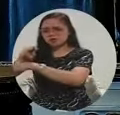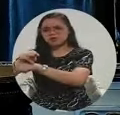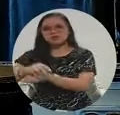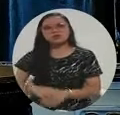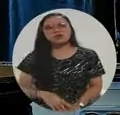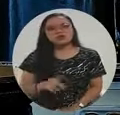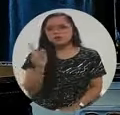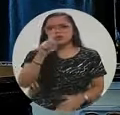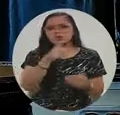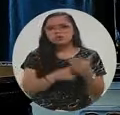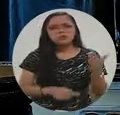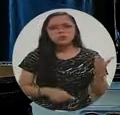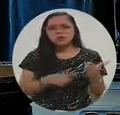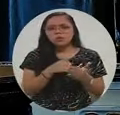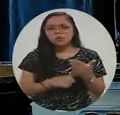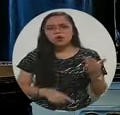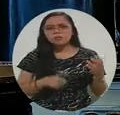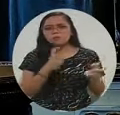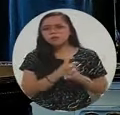ministry.